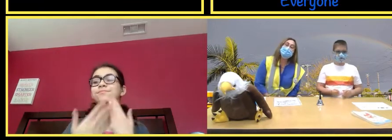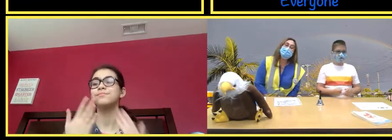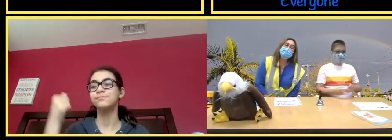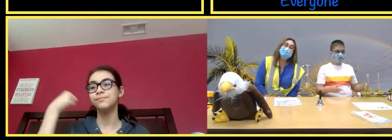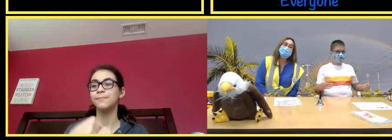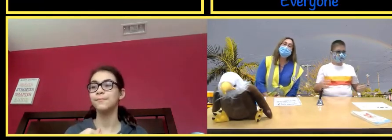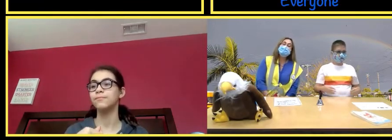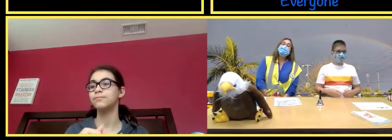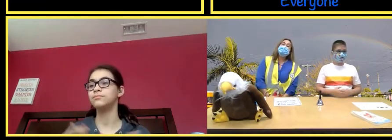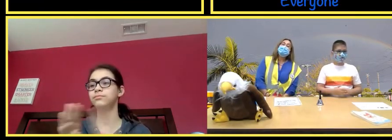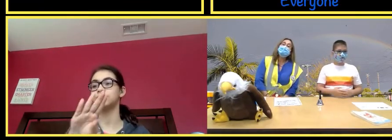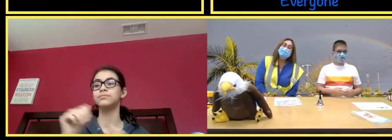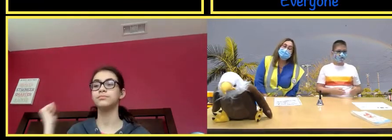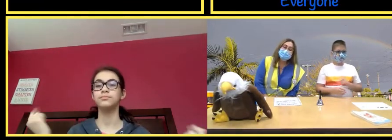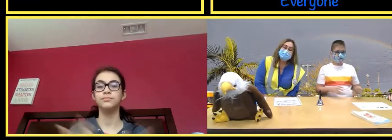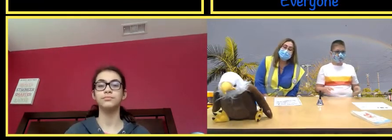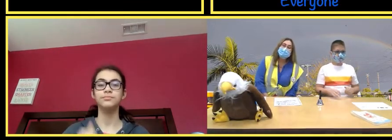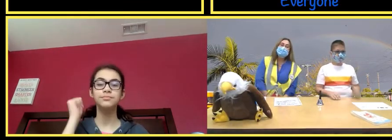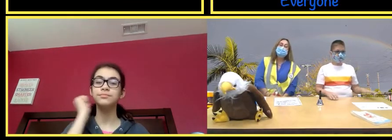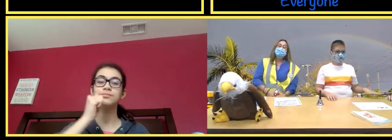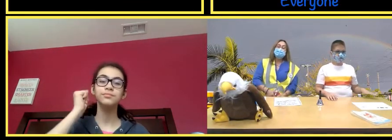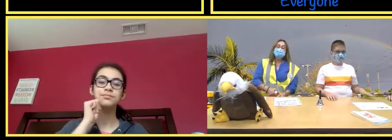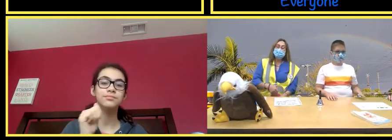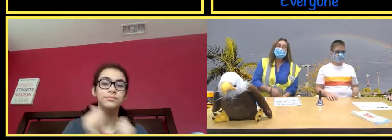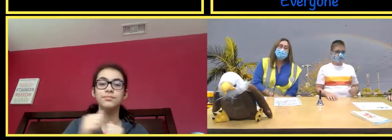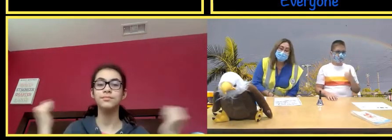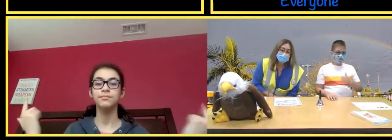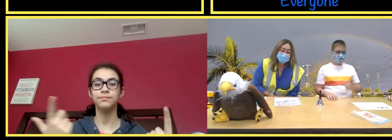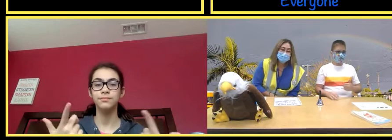soar everywhere, every day, with